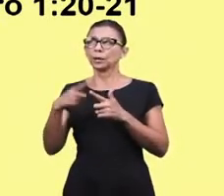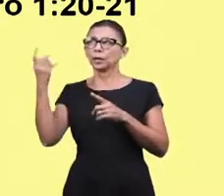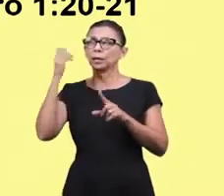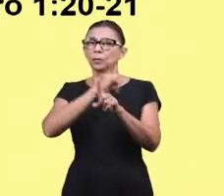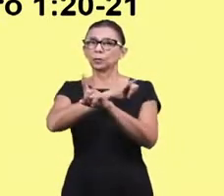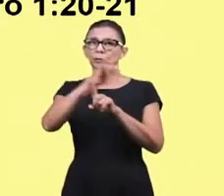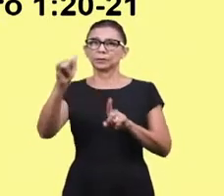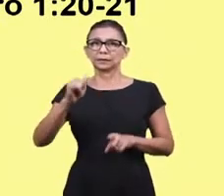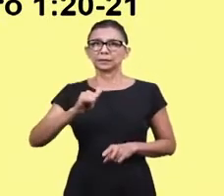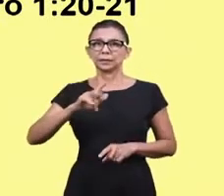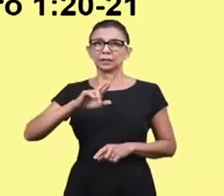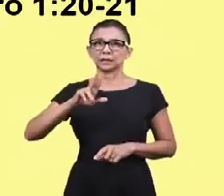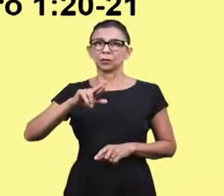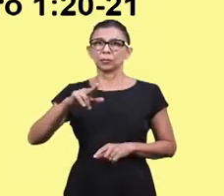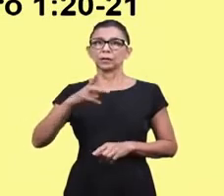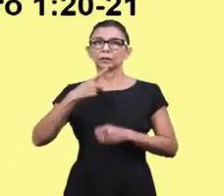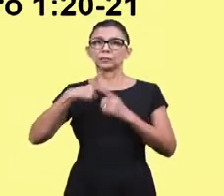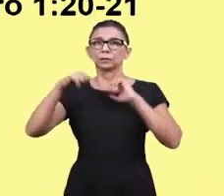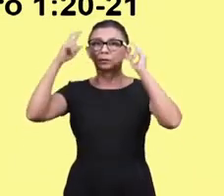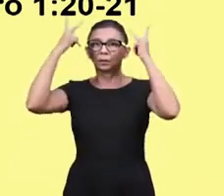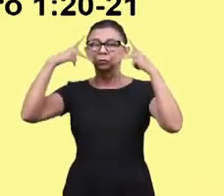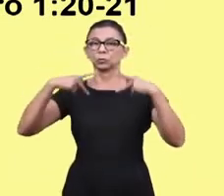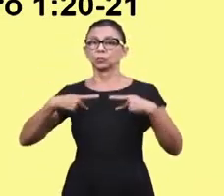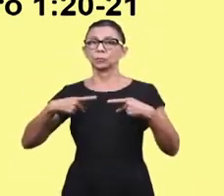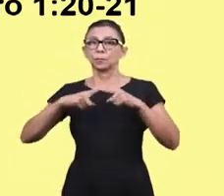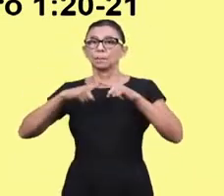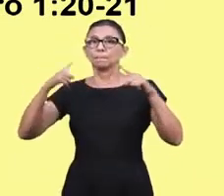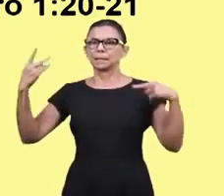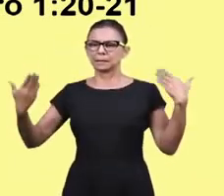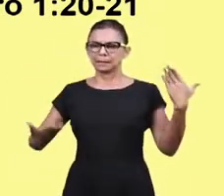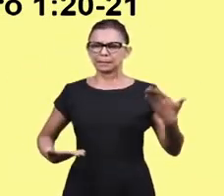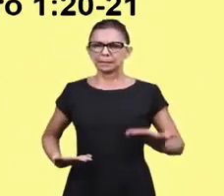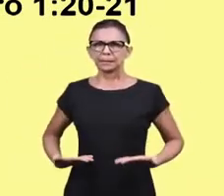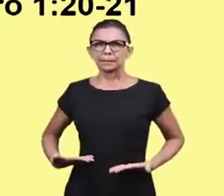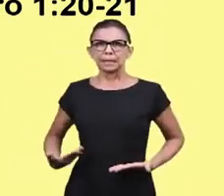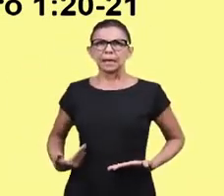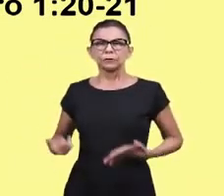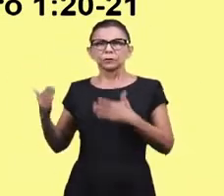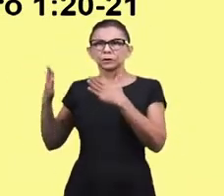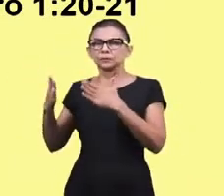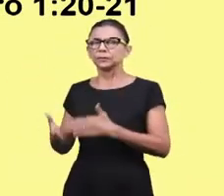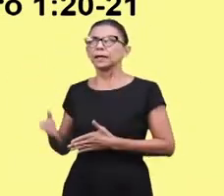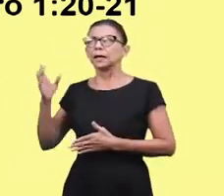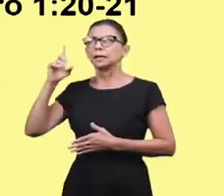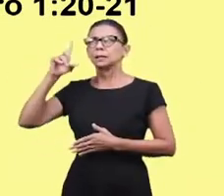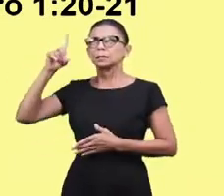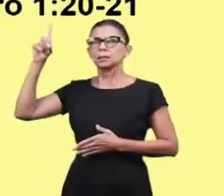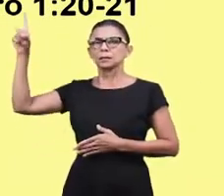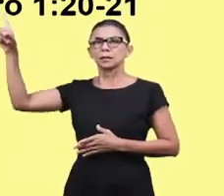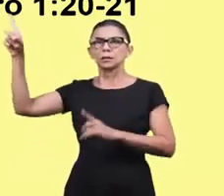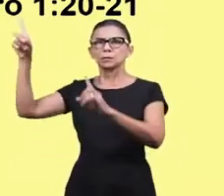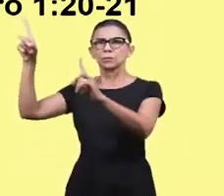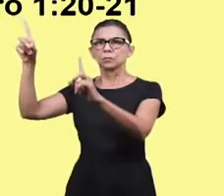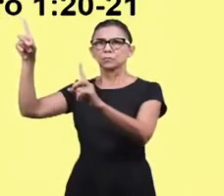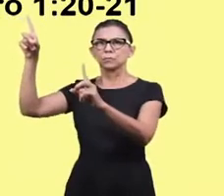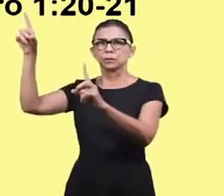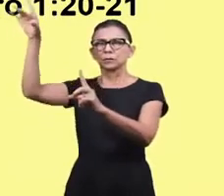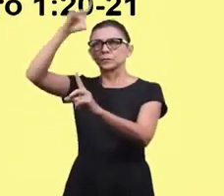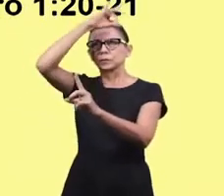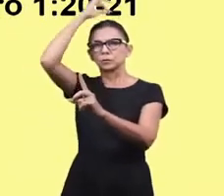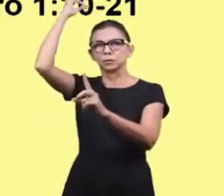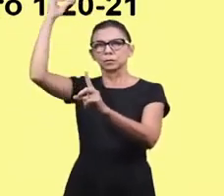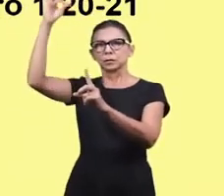men, but holy men of God spoke as they were moved by the Holy Spirit.